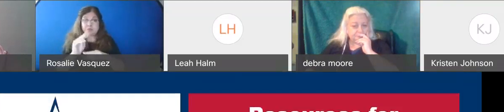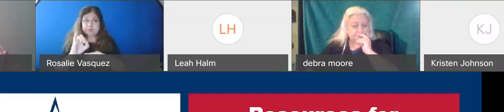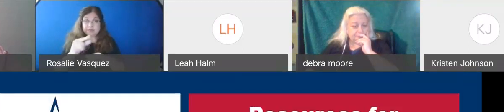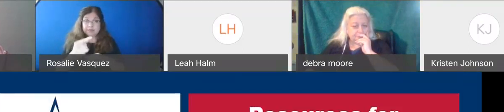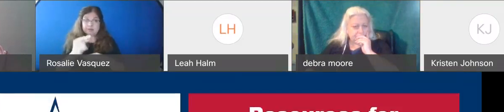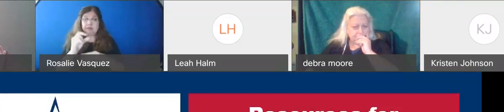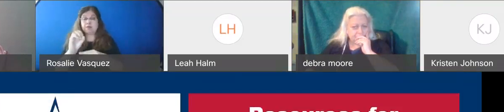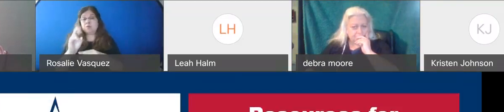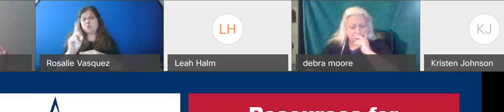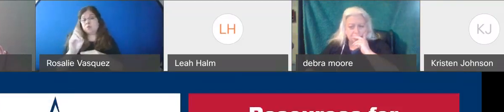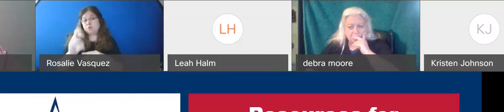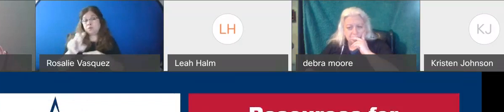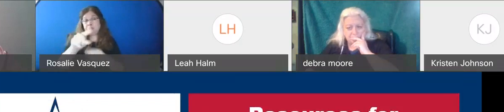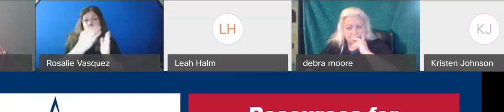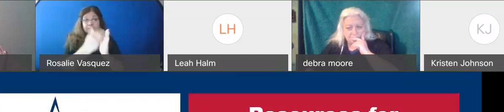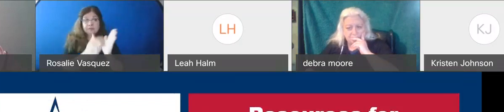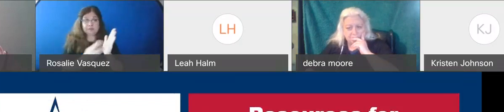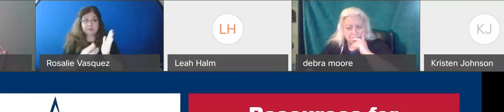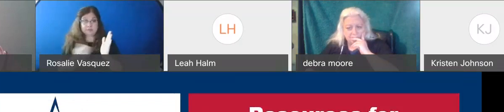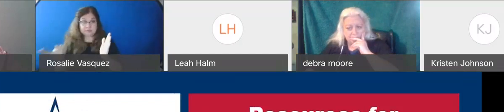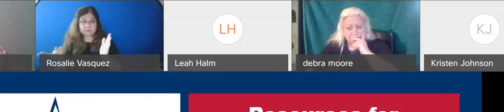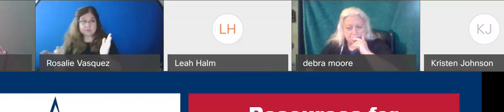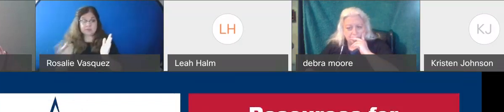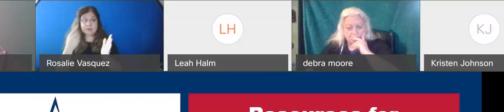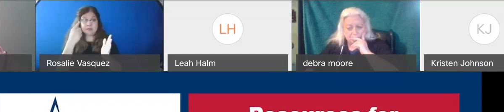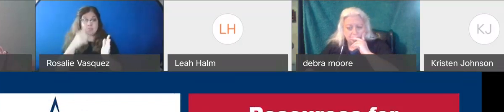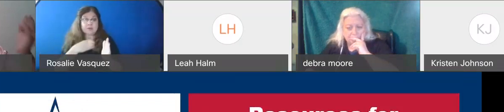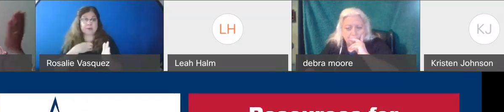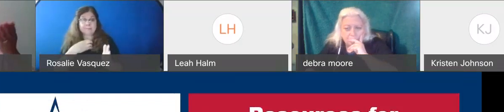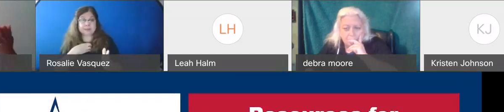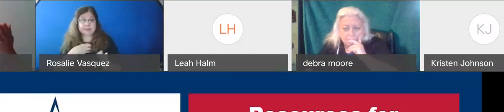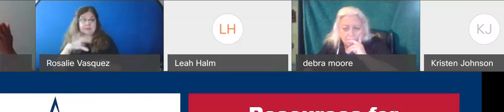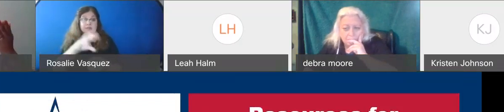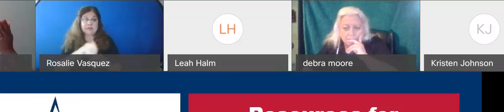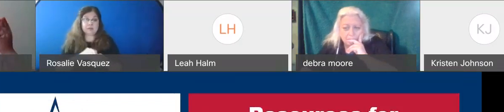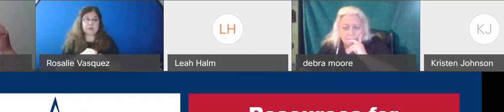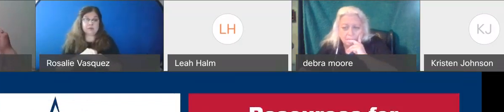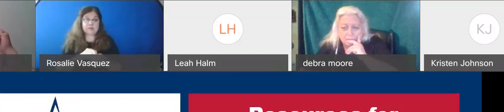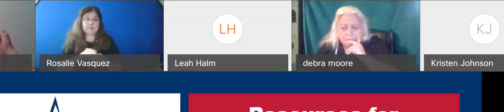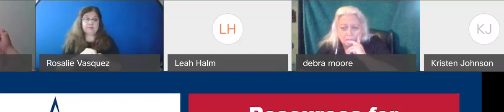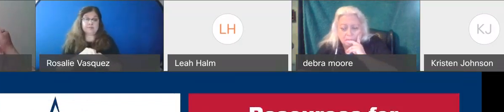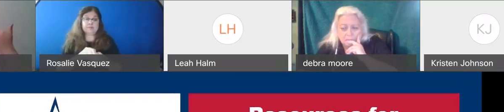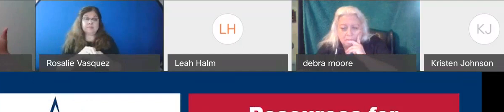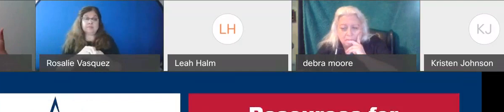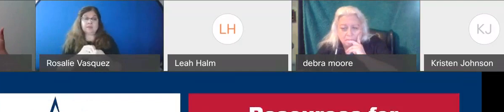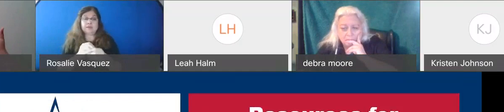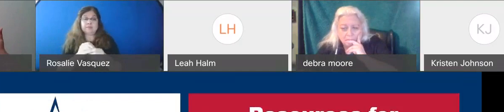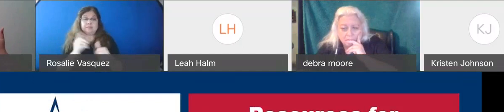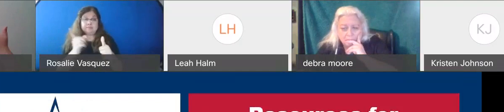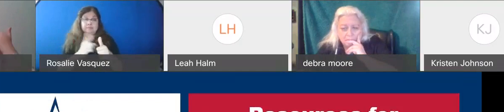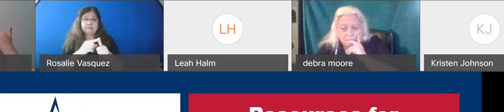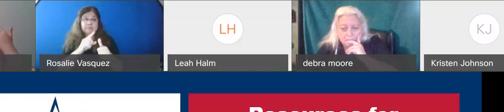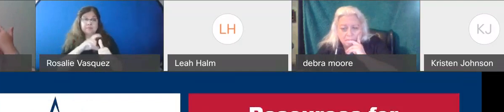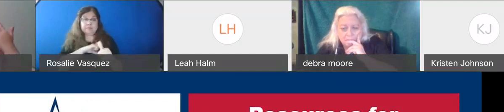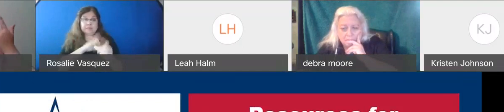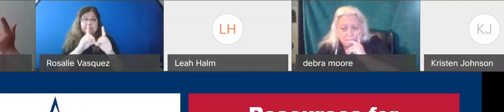And here is a list of resources for complaints. This includes internal, such as the police department on